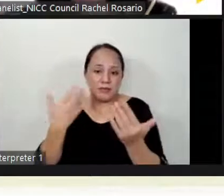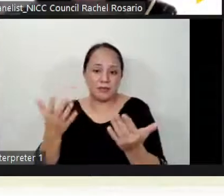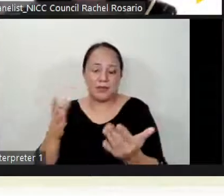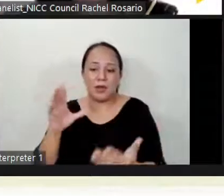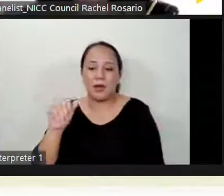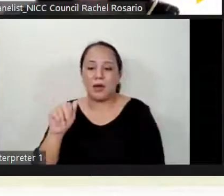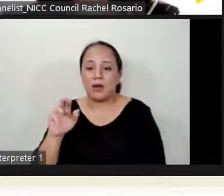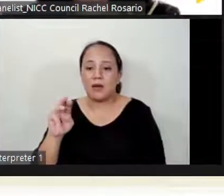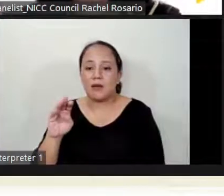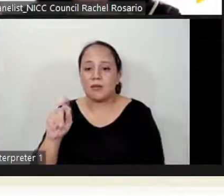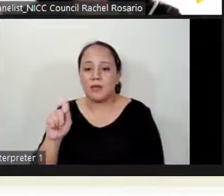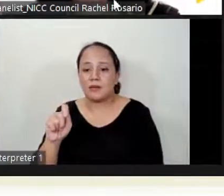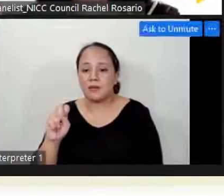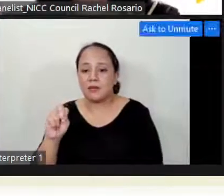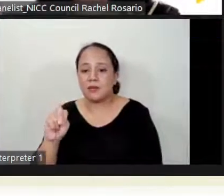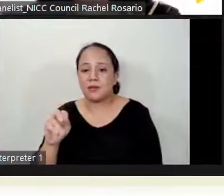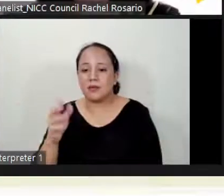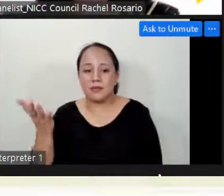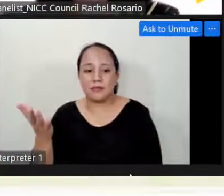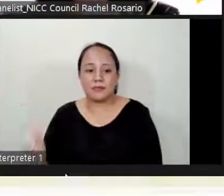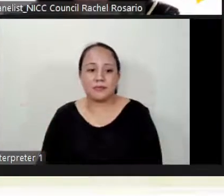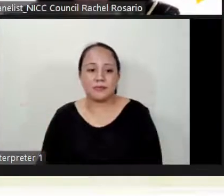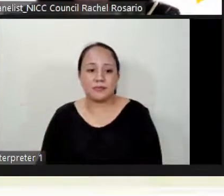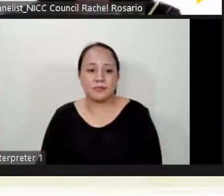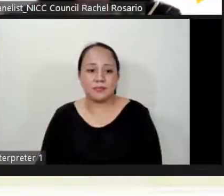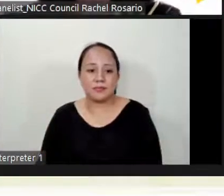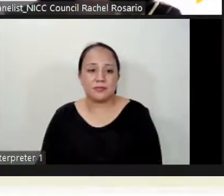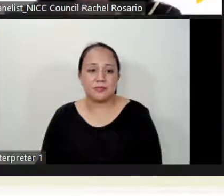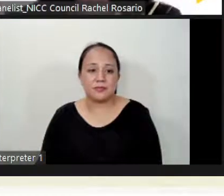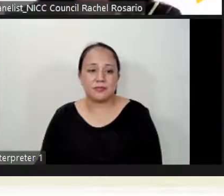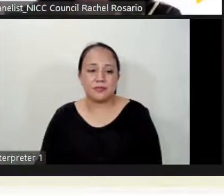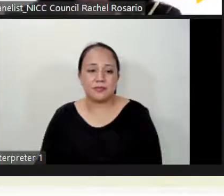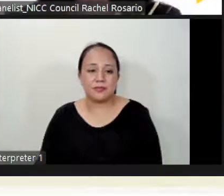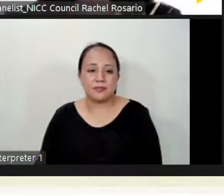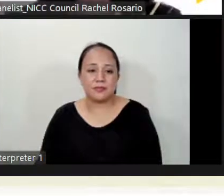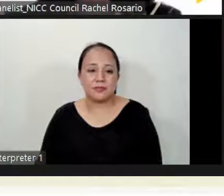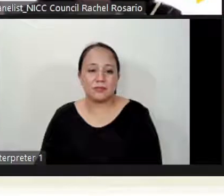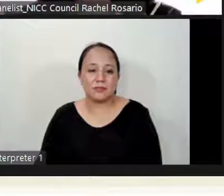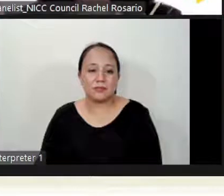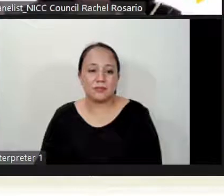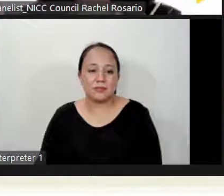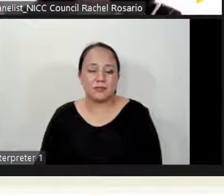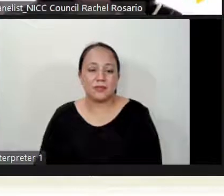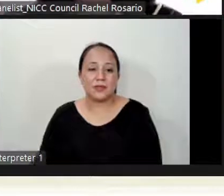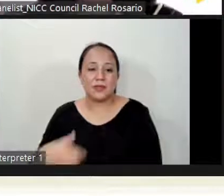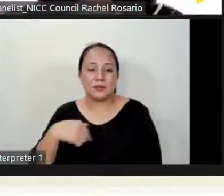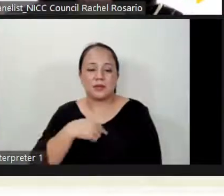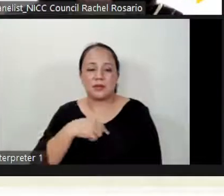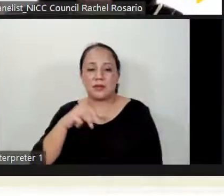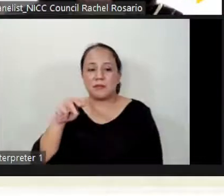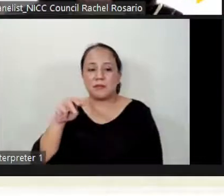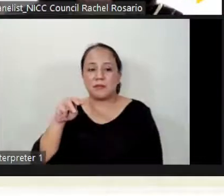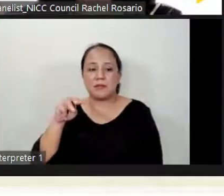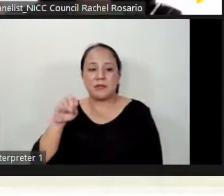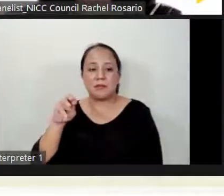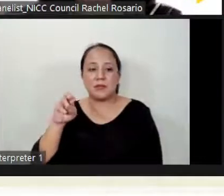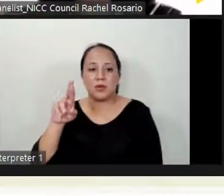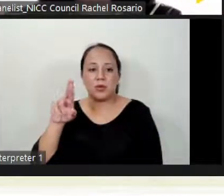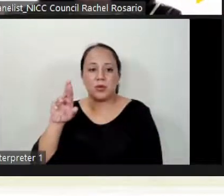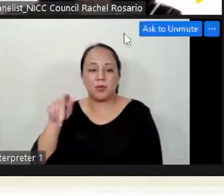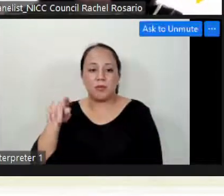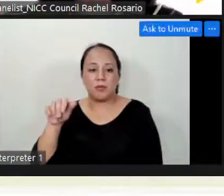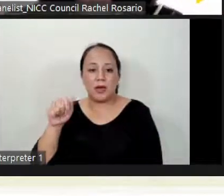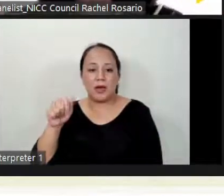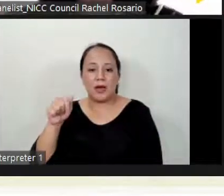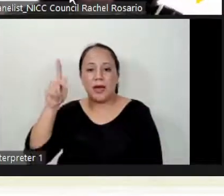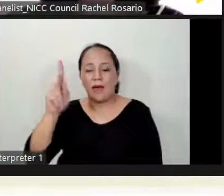Carmen, please. You have the floor. I just wanted to say po, hati po kasi yung Mimaropa, from what we know from our patients. Half